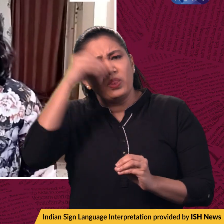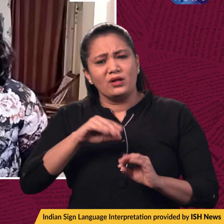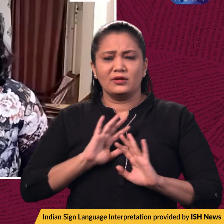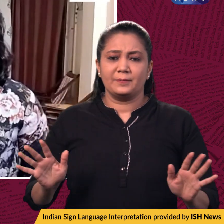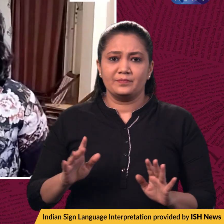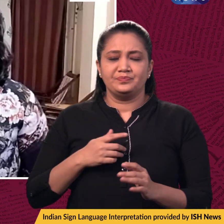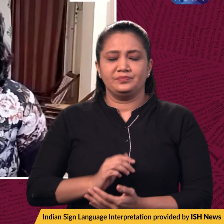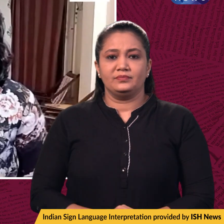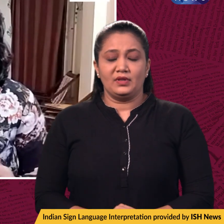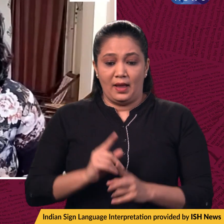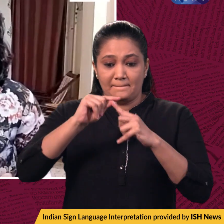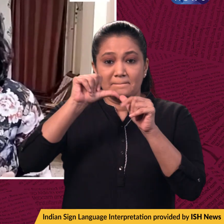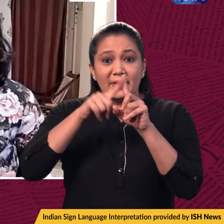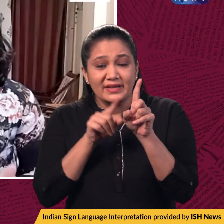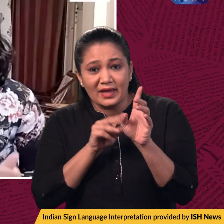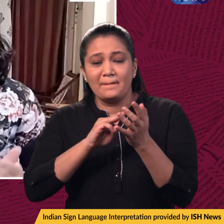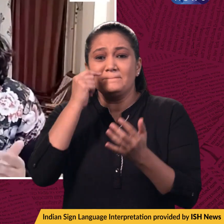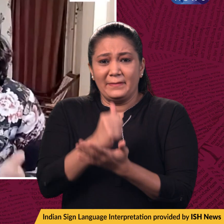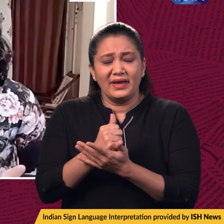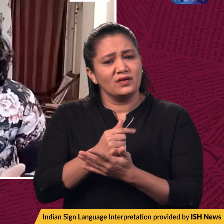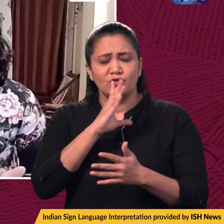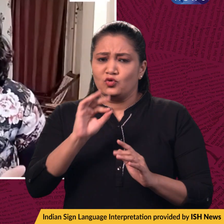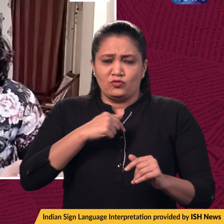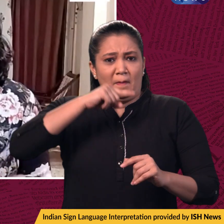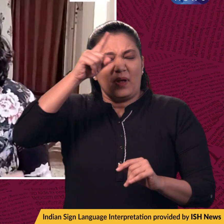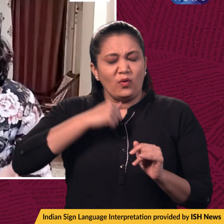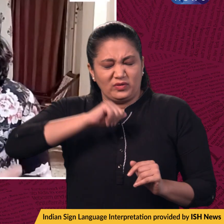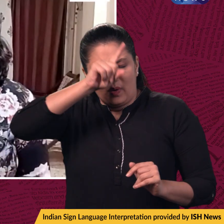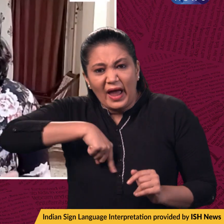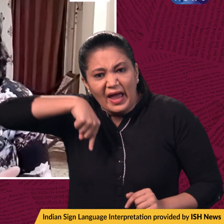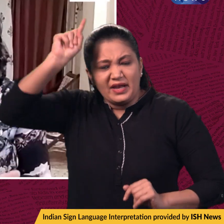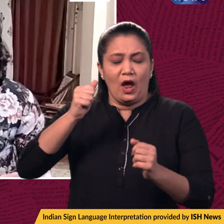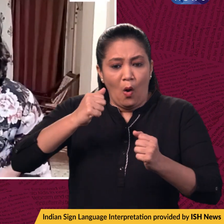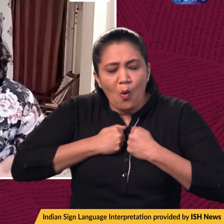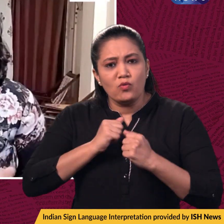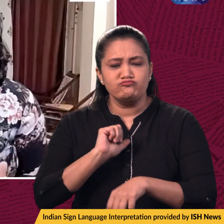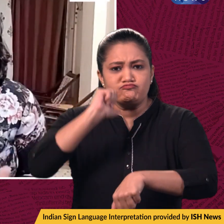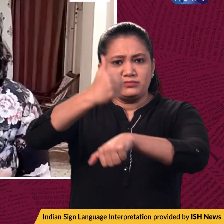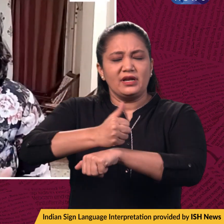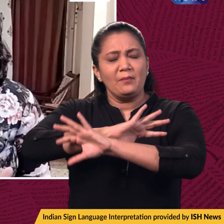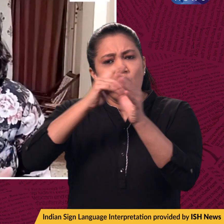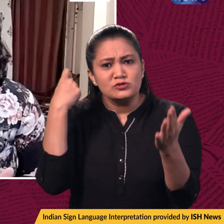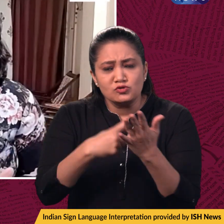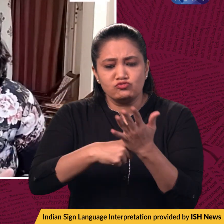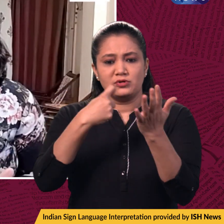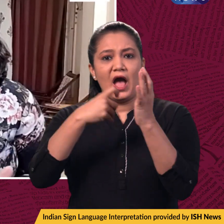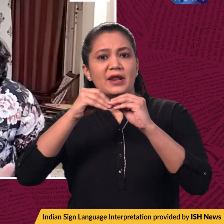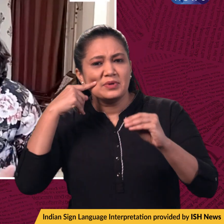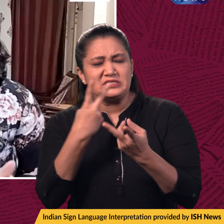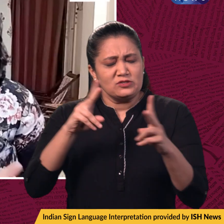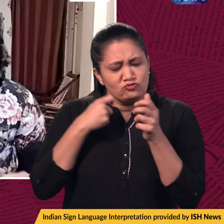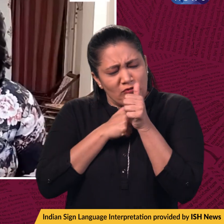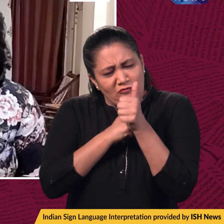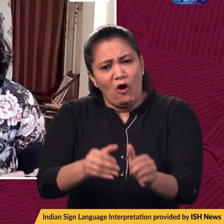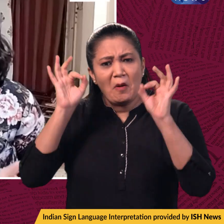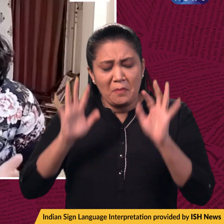sensationalist. Paytm Payments Bank is proud to be a completely homegrown bank, fully compliant with RBI's directions on